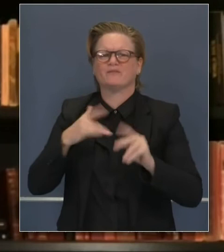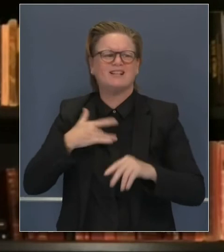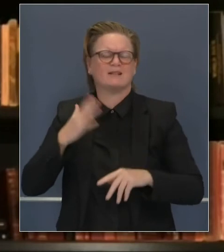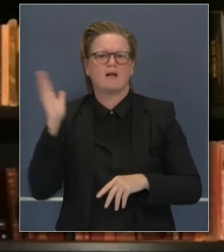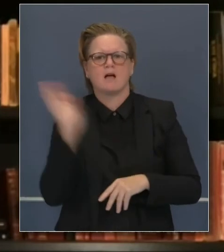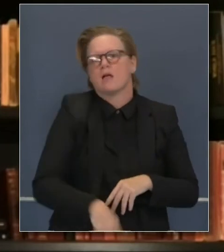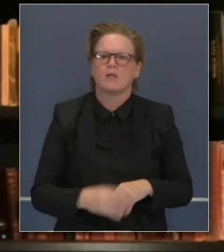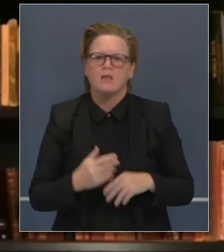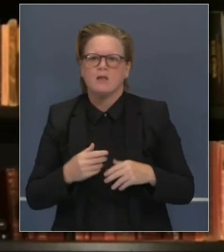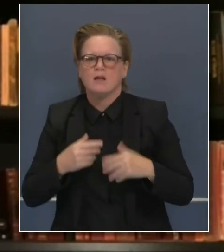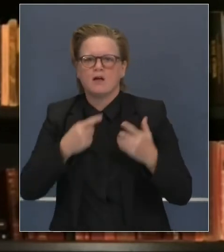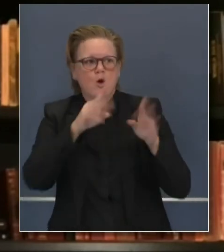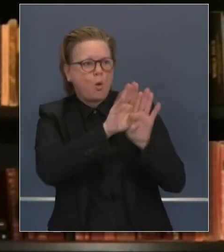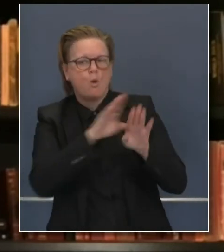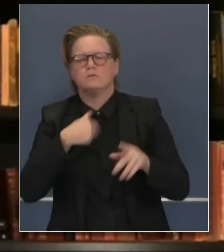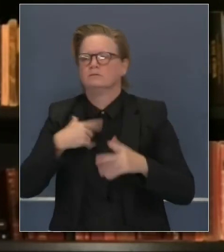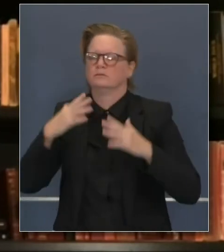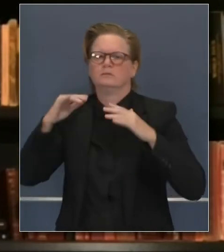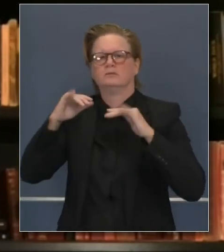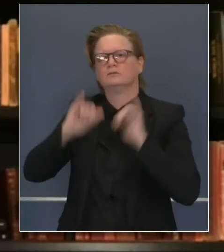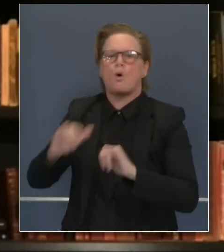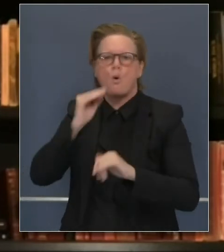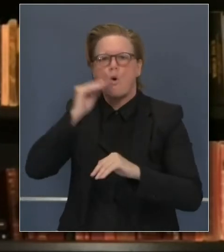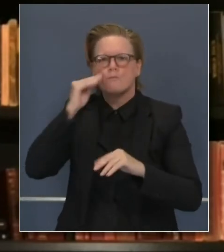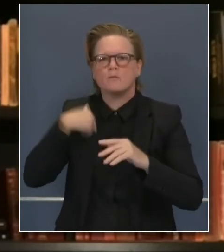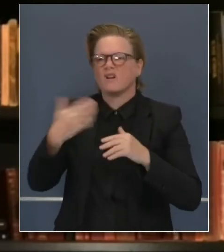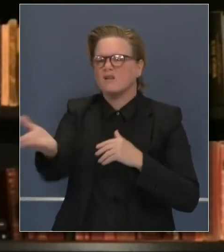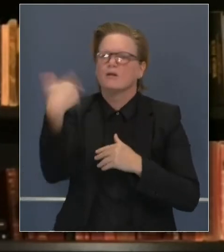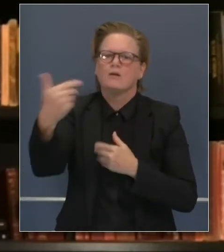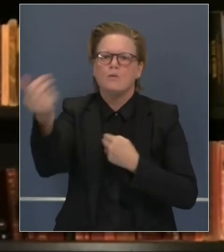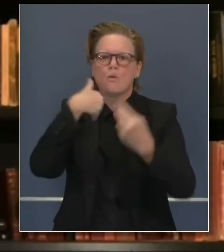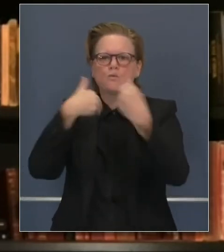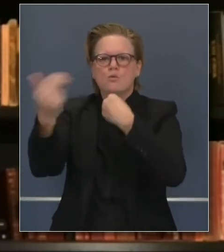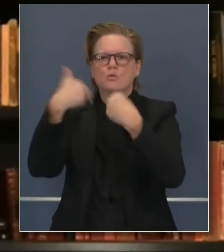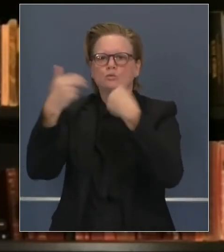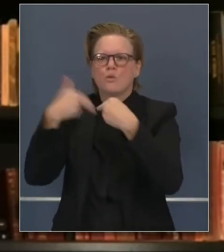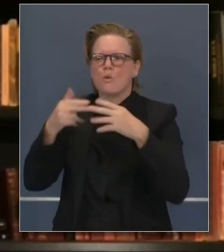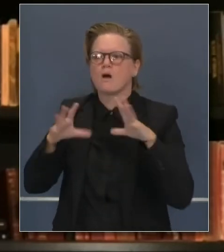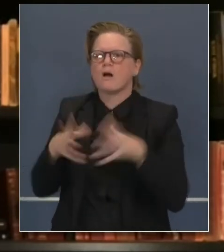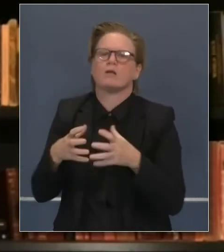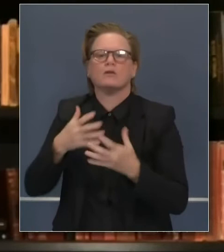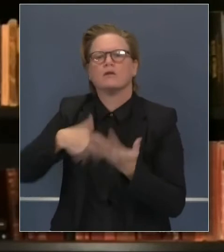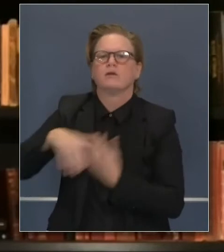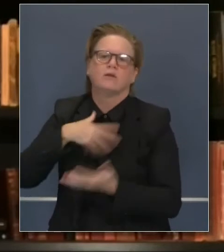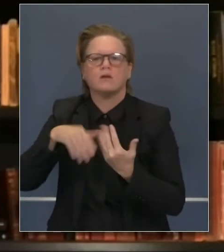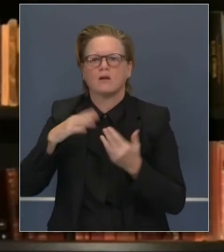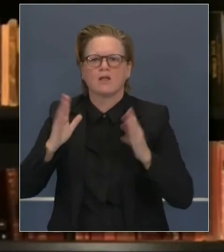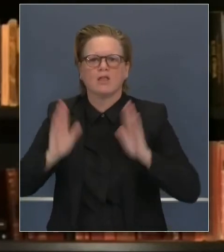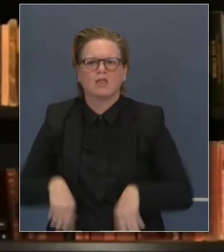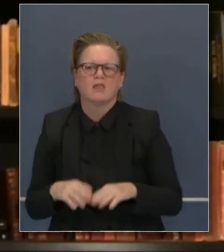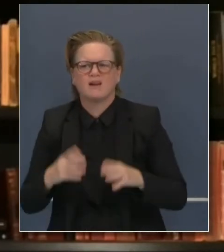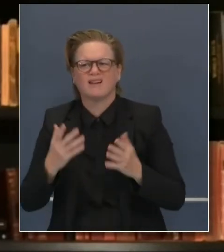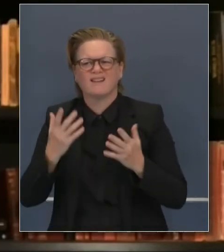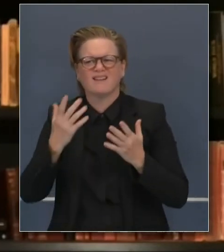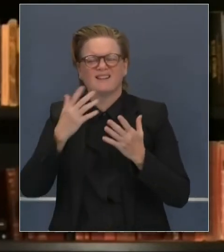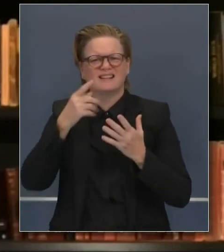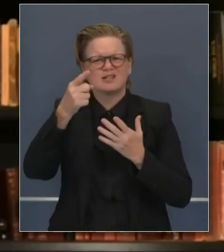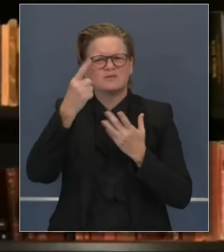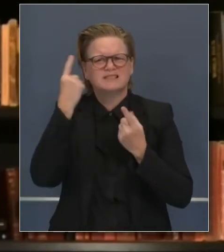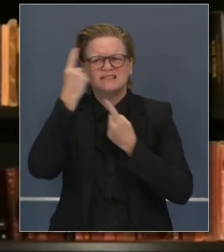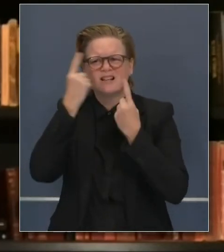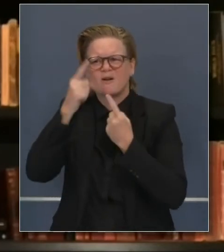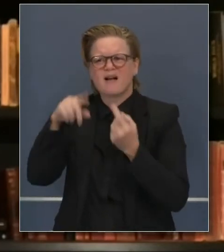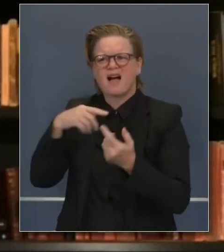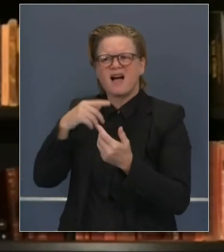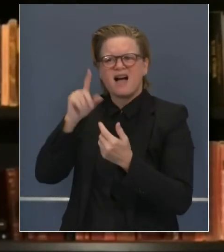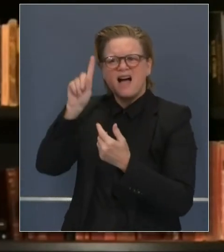barbershops is actually going to achieve what you want? And then secondly, have you considered asking hospitals to suspend elective surgeries